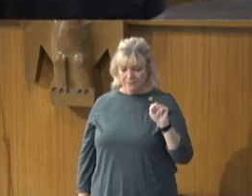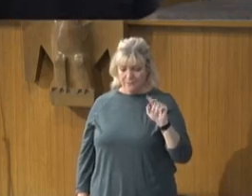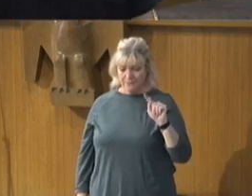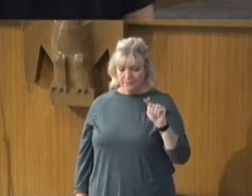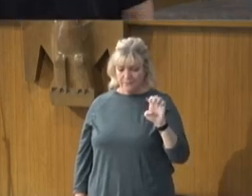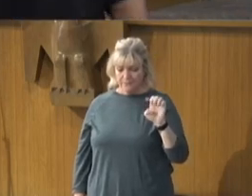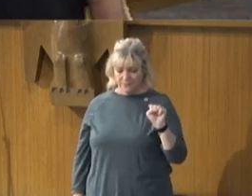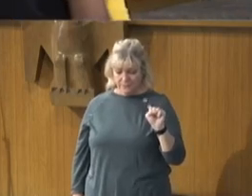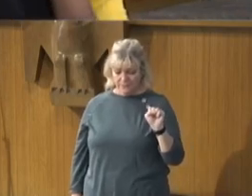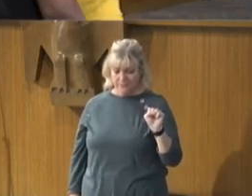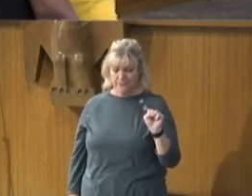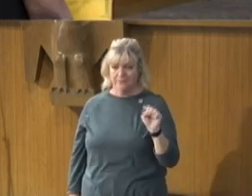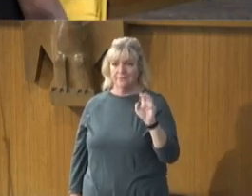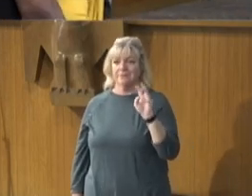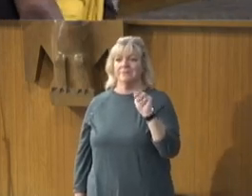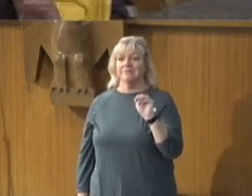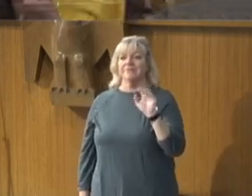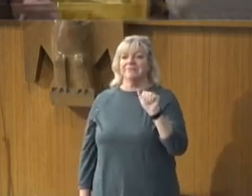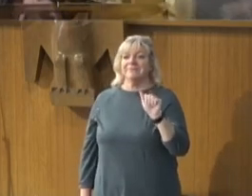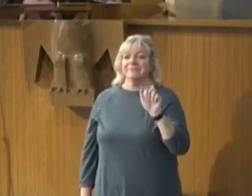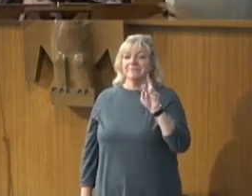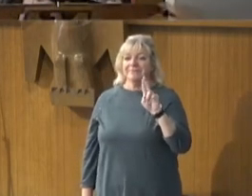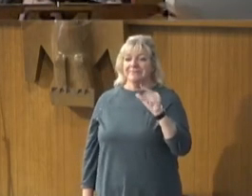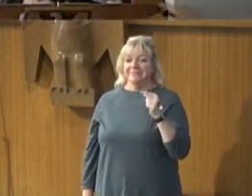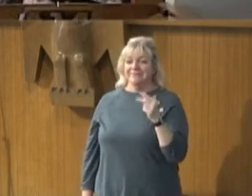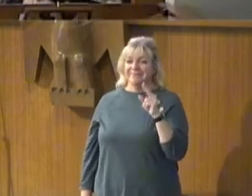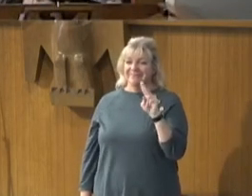Socorro Miramontes.